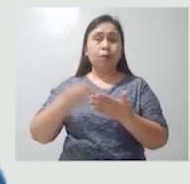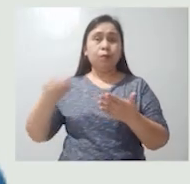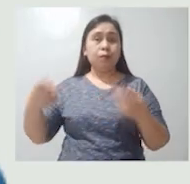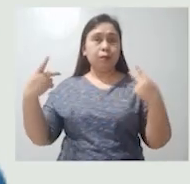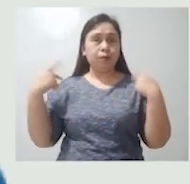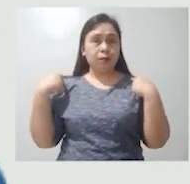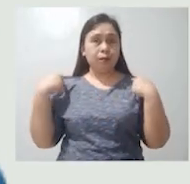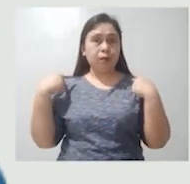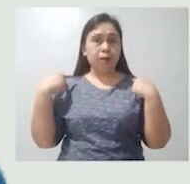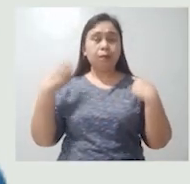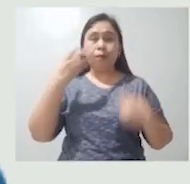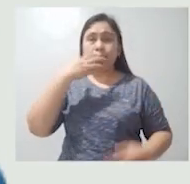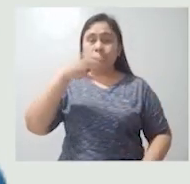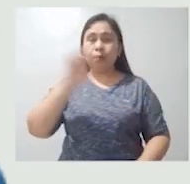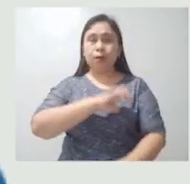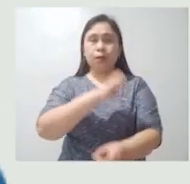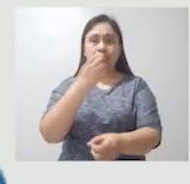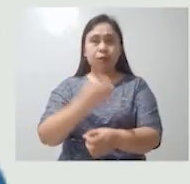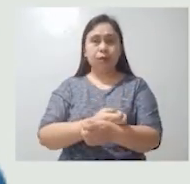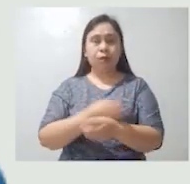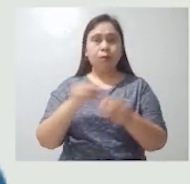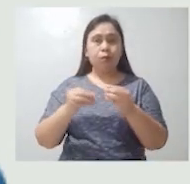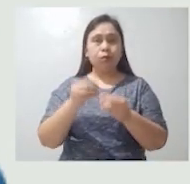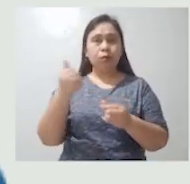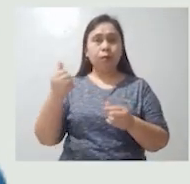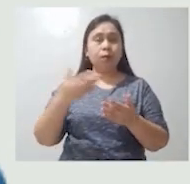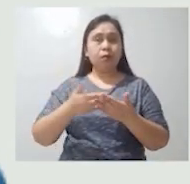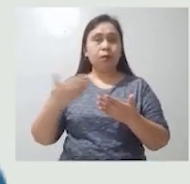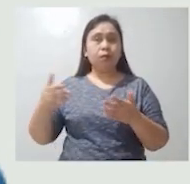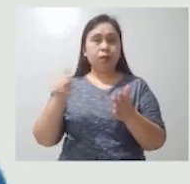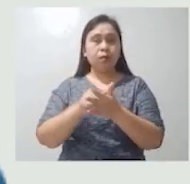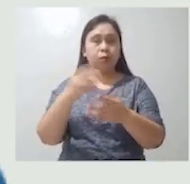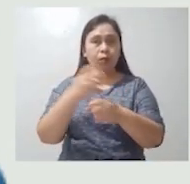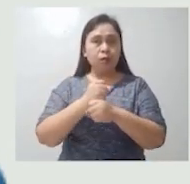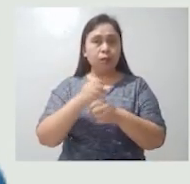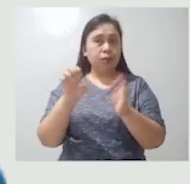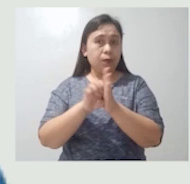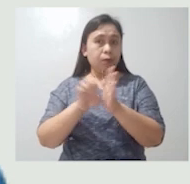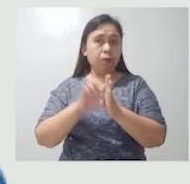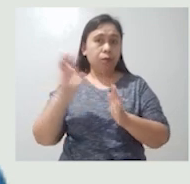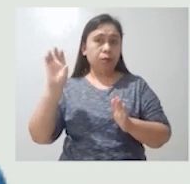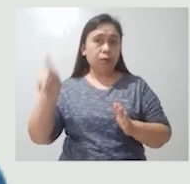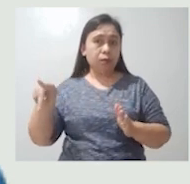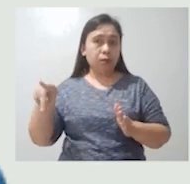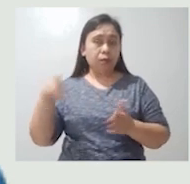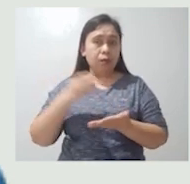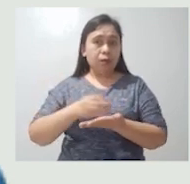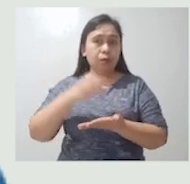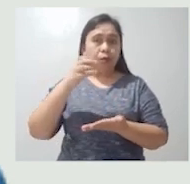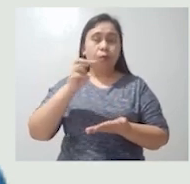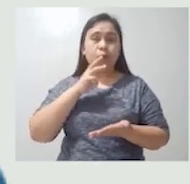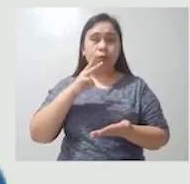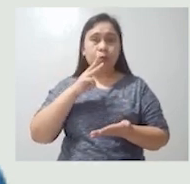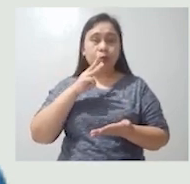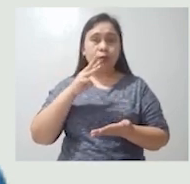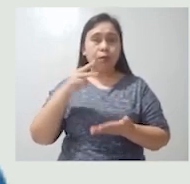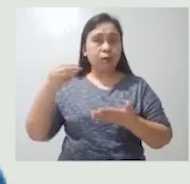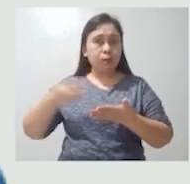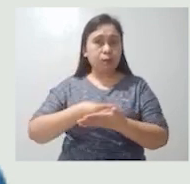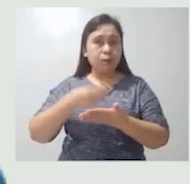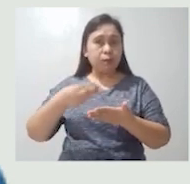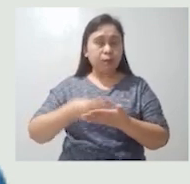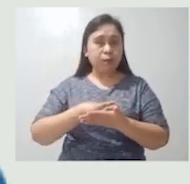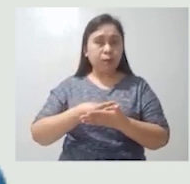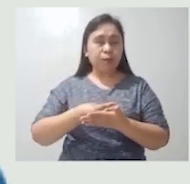Most of the things that we hold, such as cell phone, cold glass of water, spoon and fork may absorb or transfer